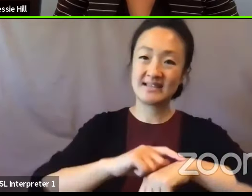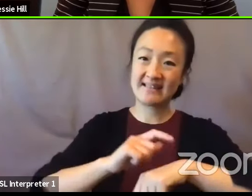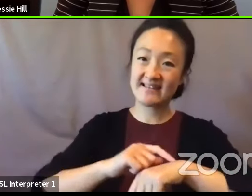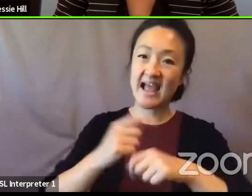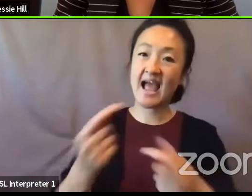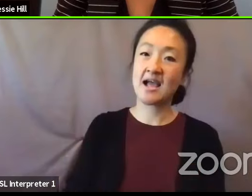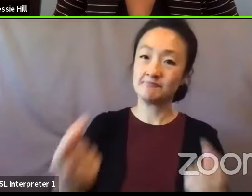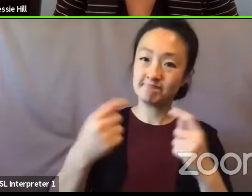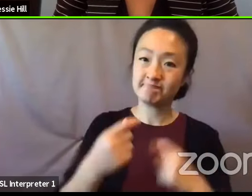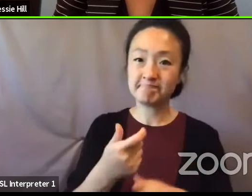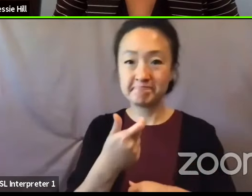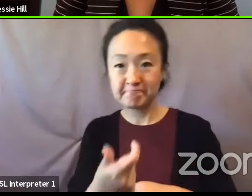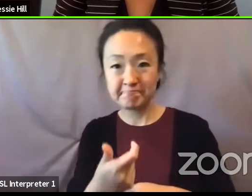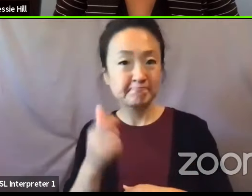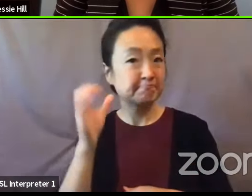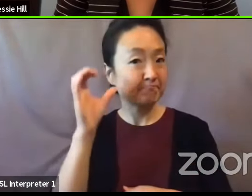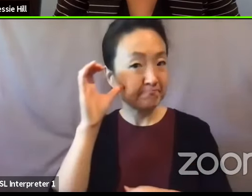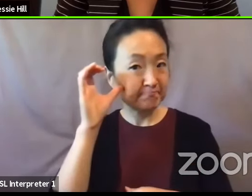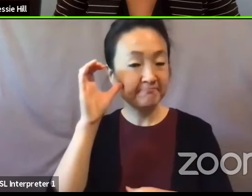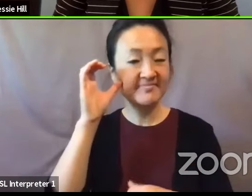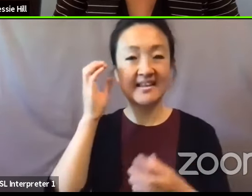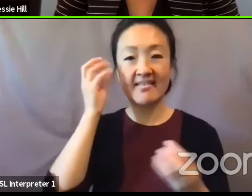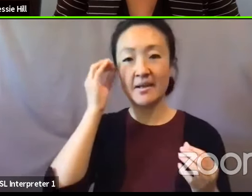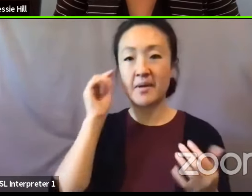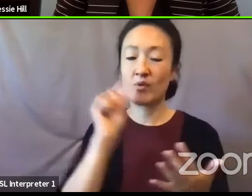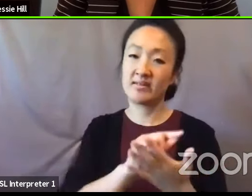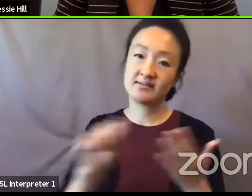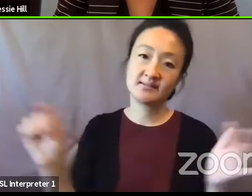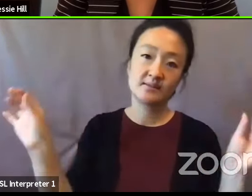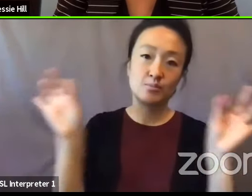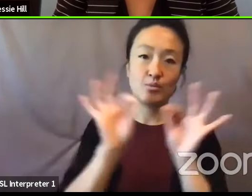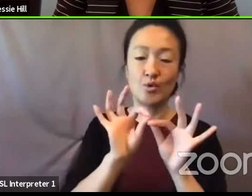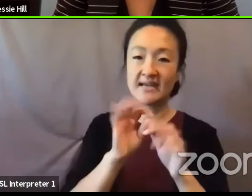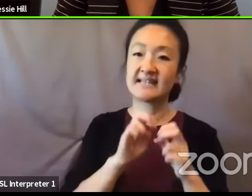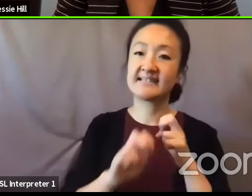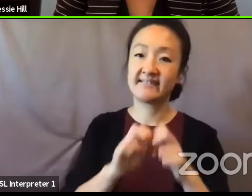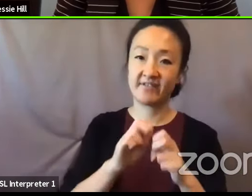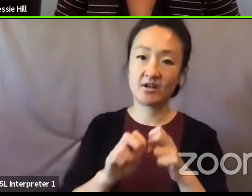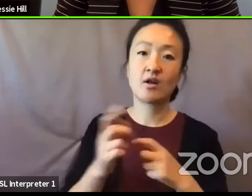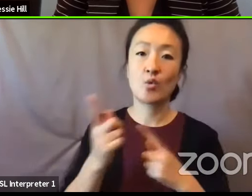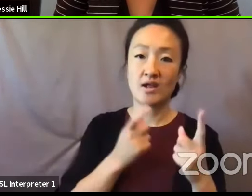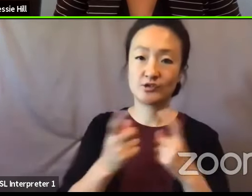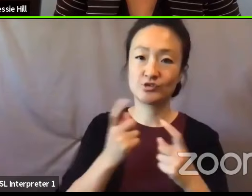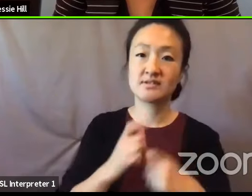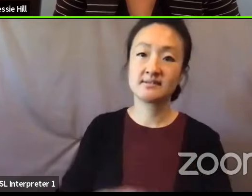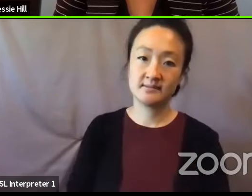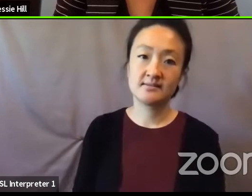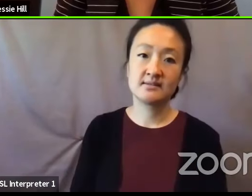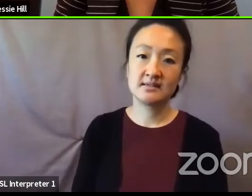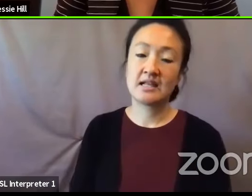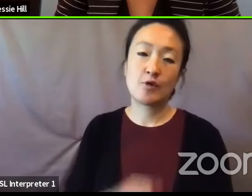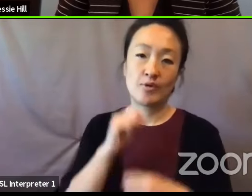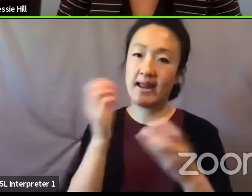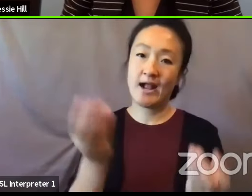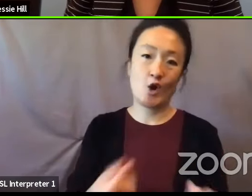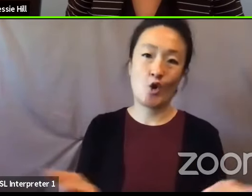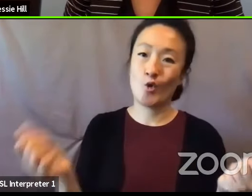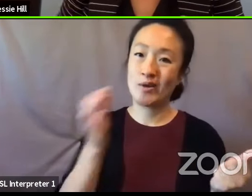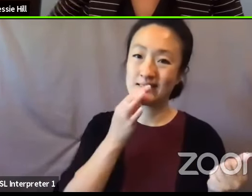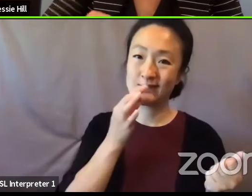attend and to listen and to think about these really important and difficult questions that are not going away anytime